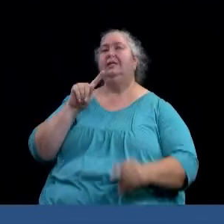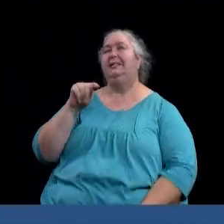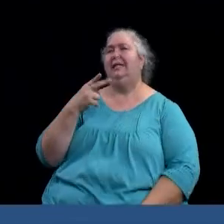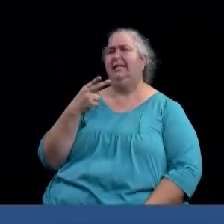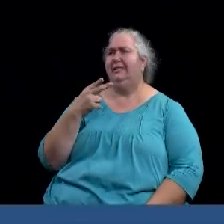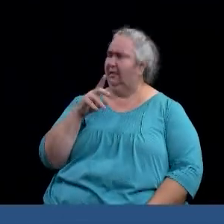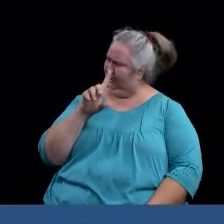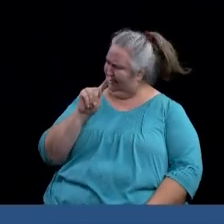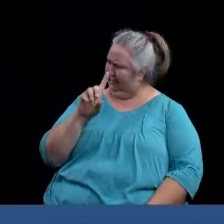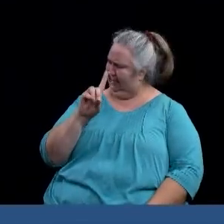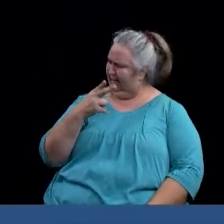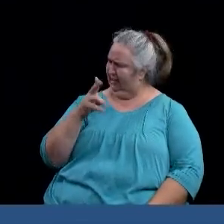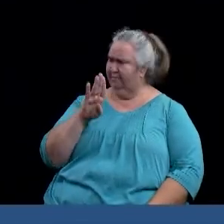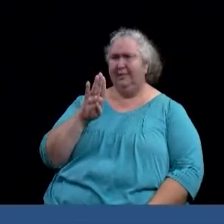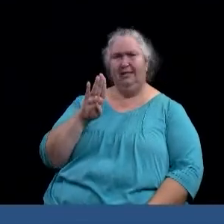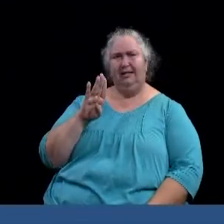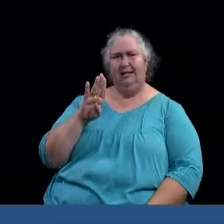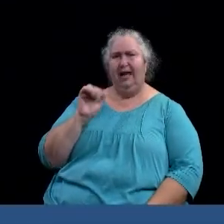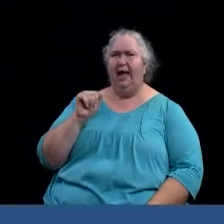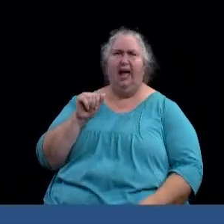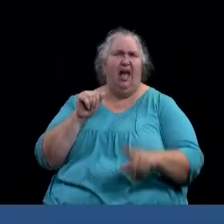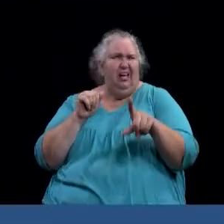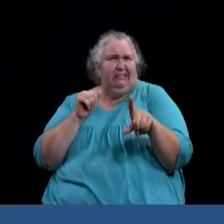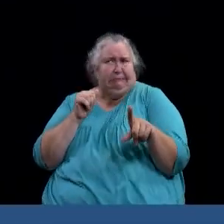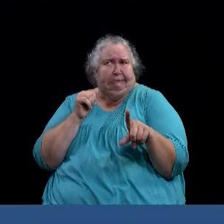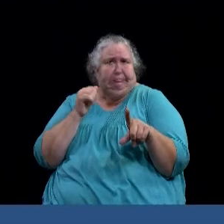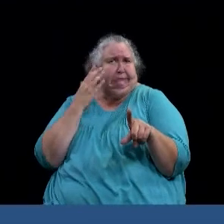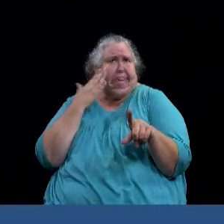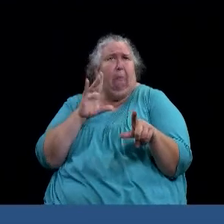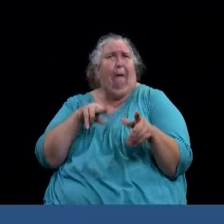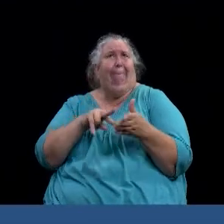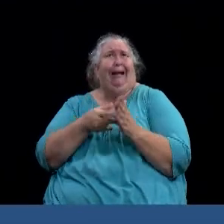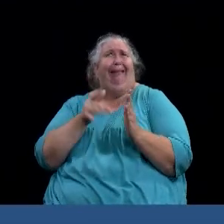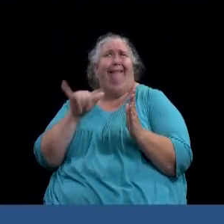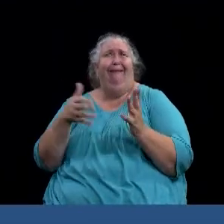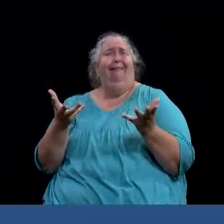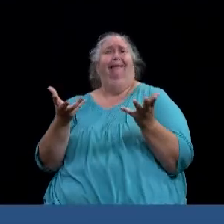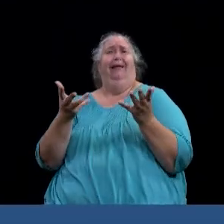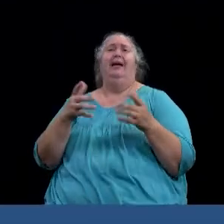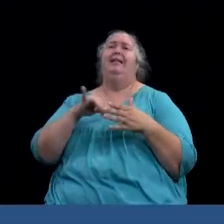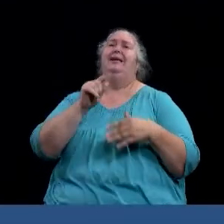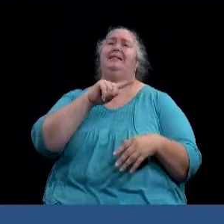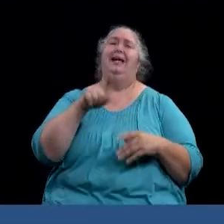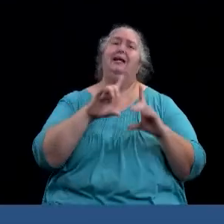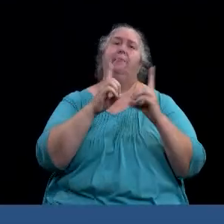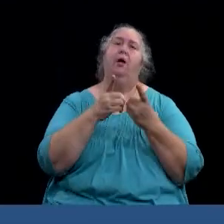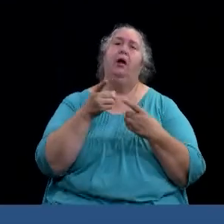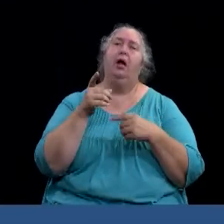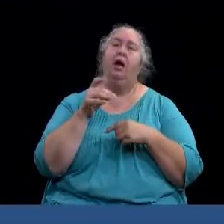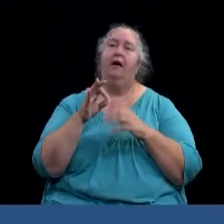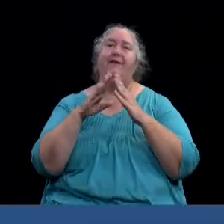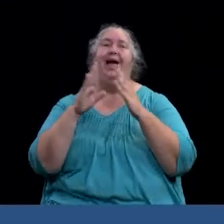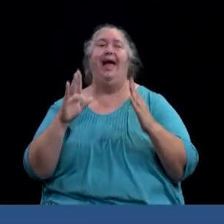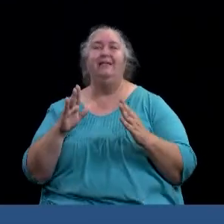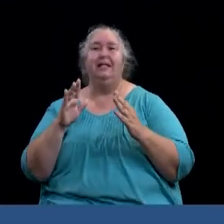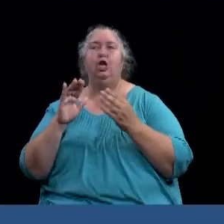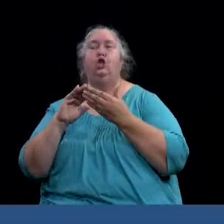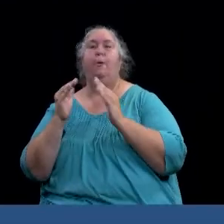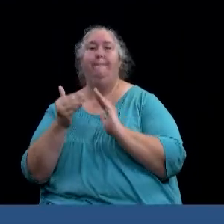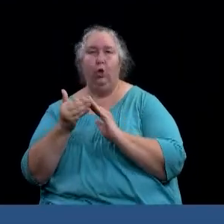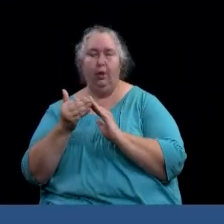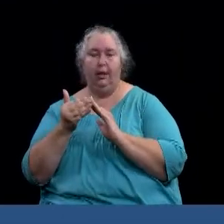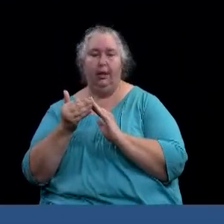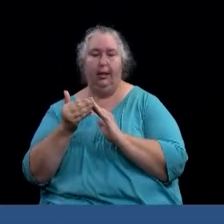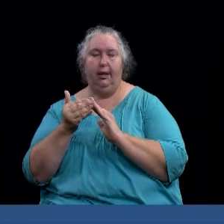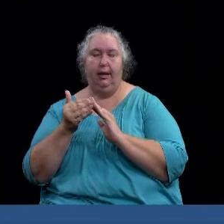means, that's the Texas Department of Housing and Community Affairs, who routinely issues tax